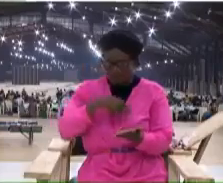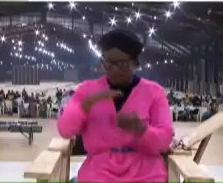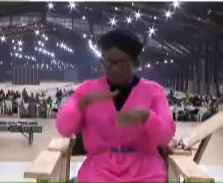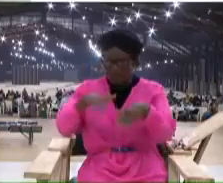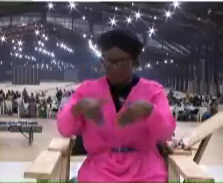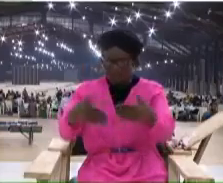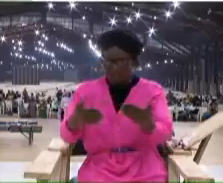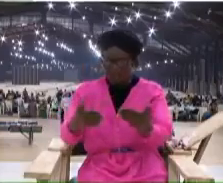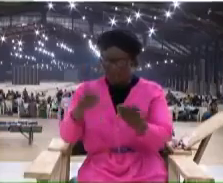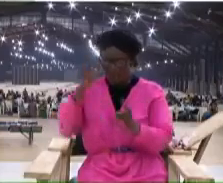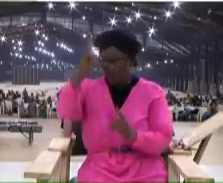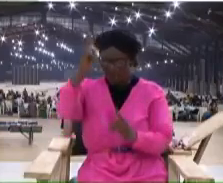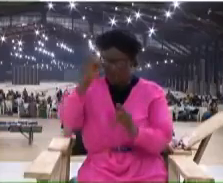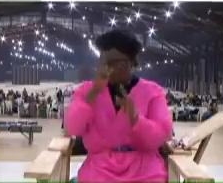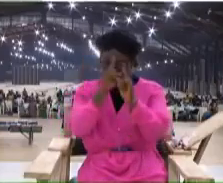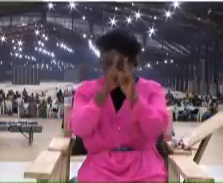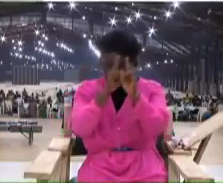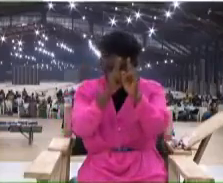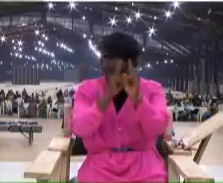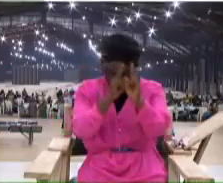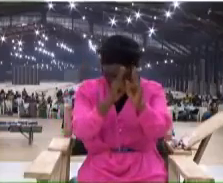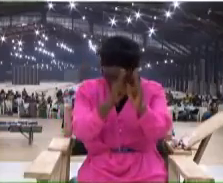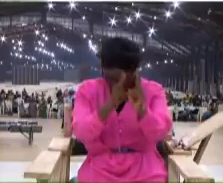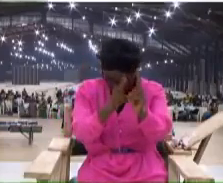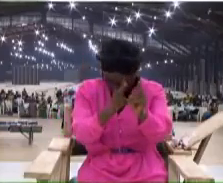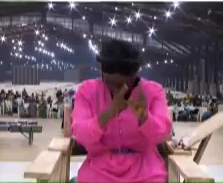glory. We give you